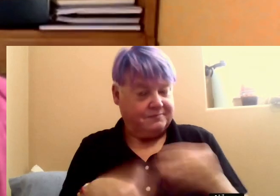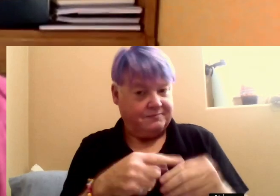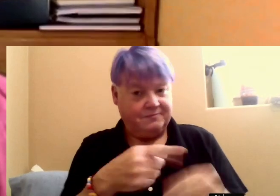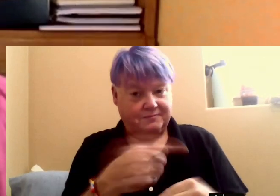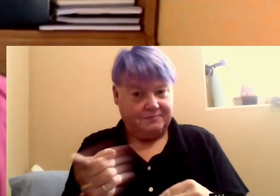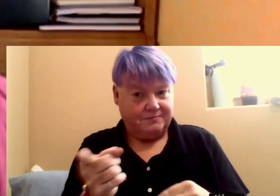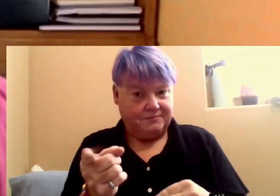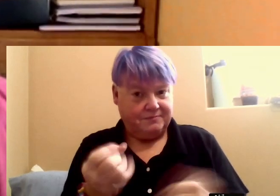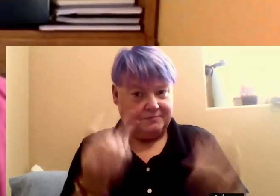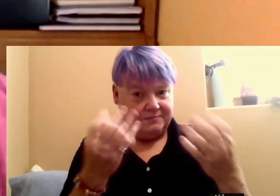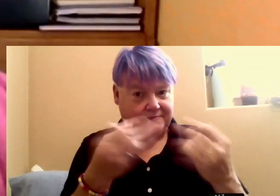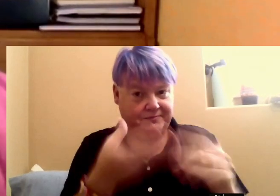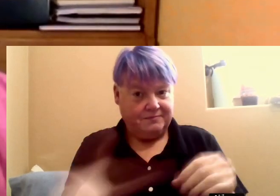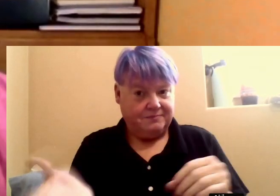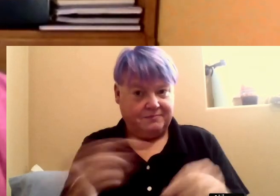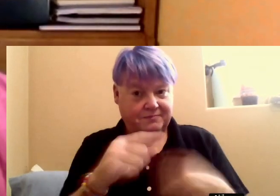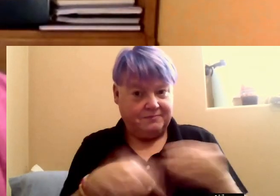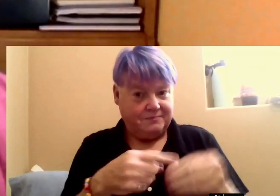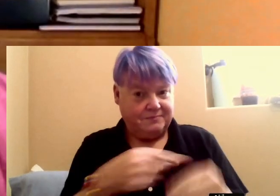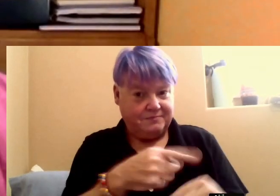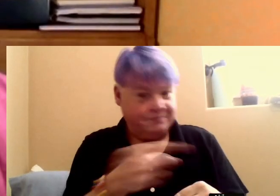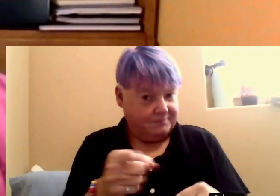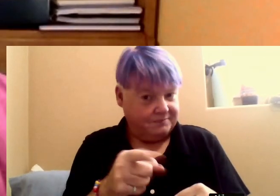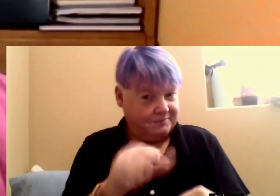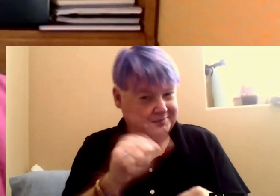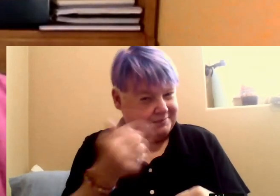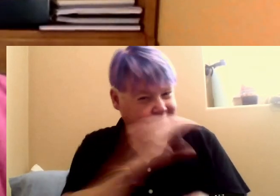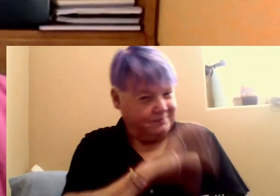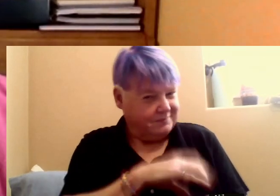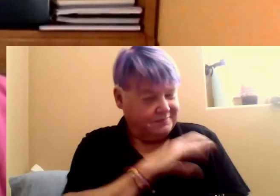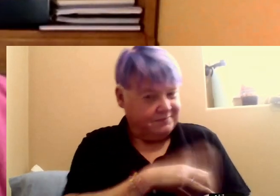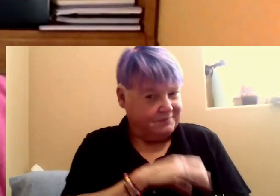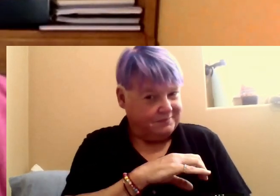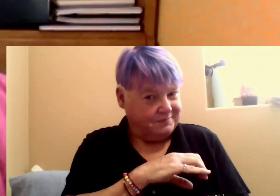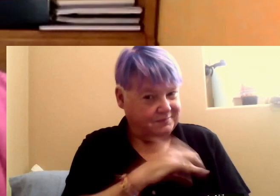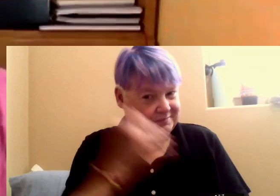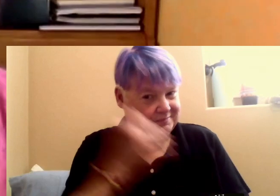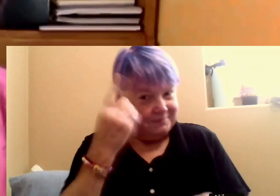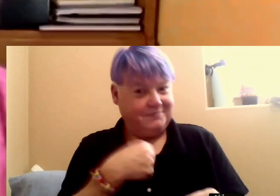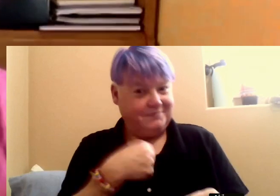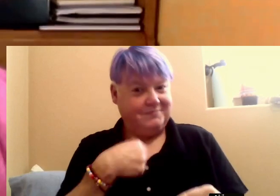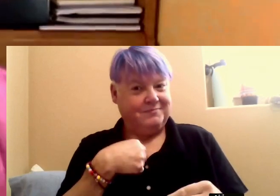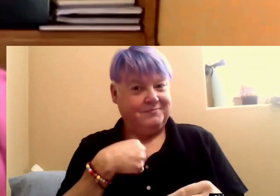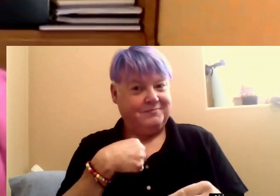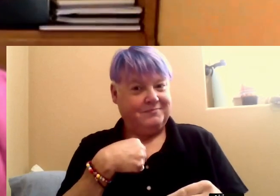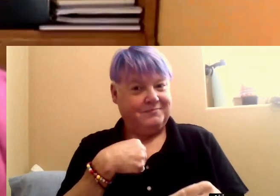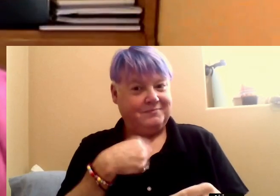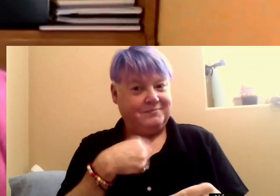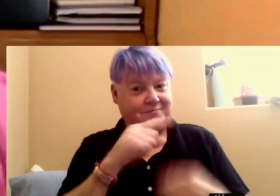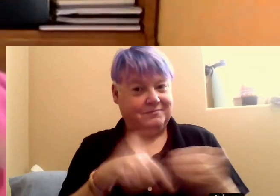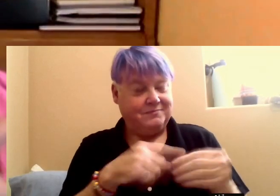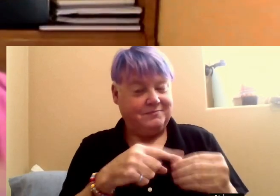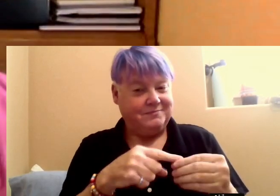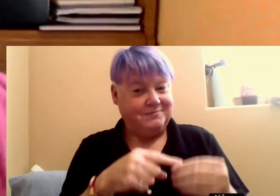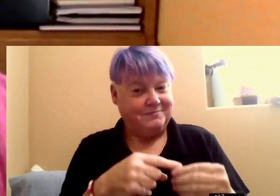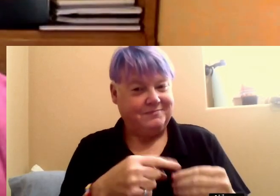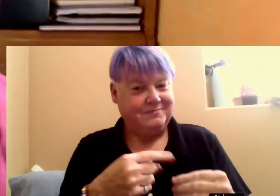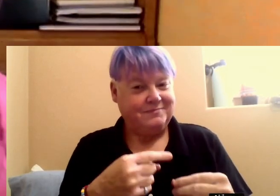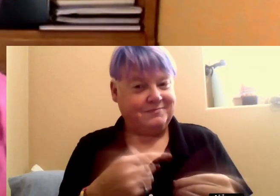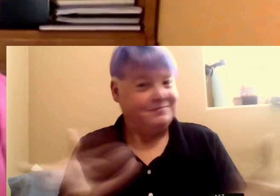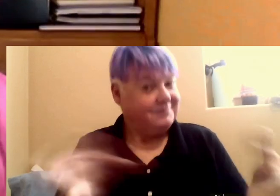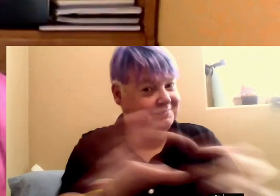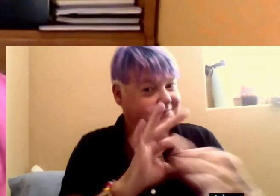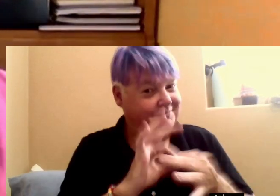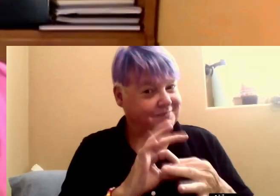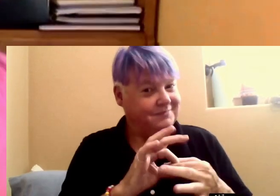and a lot of things about them. Other characters were a surprise to me when they revealed what their connection to the rest of the